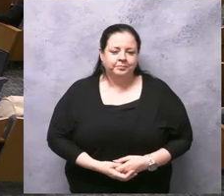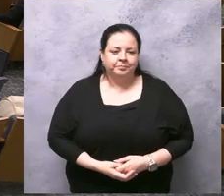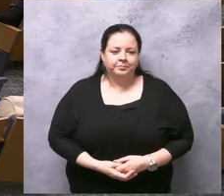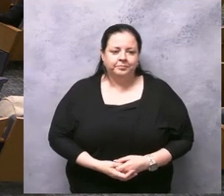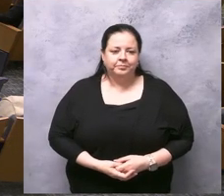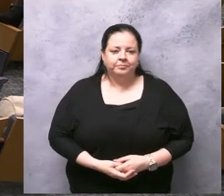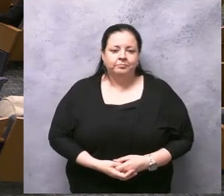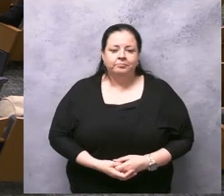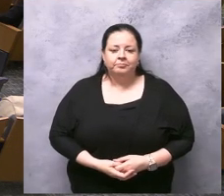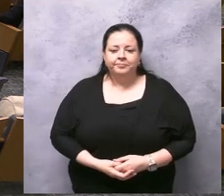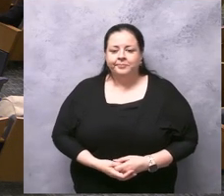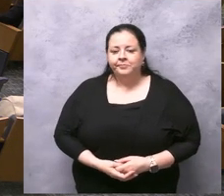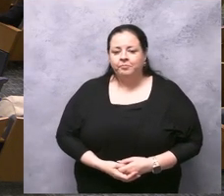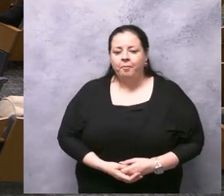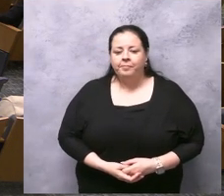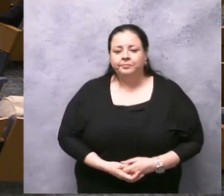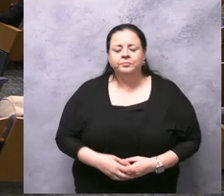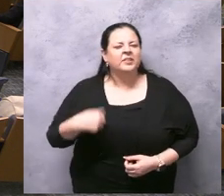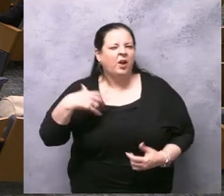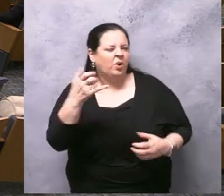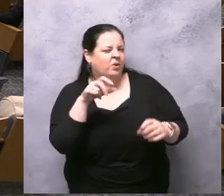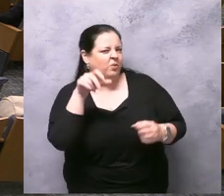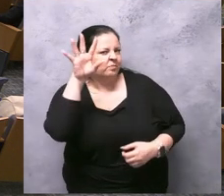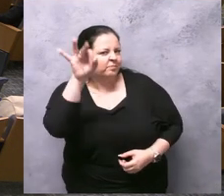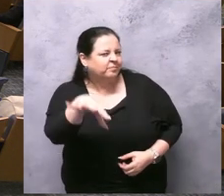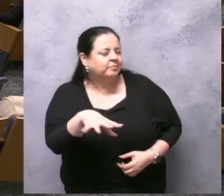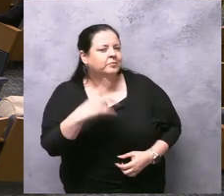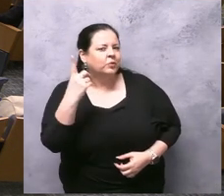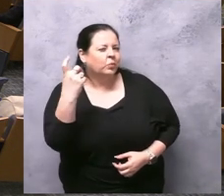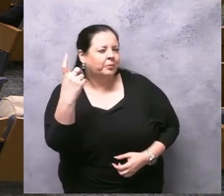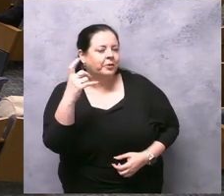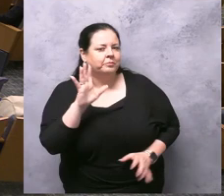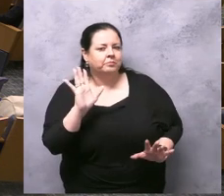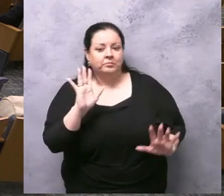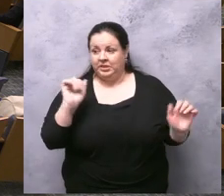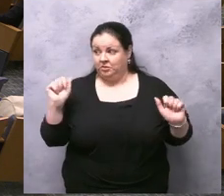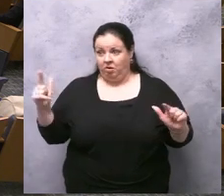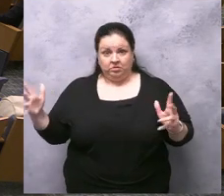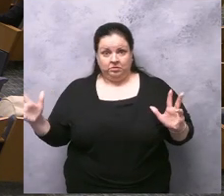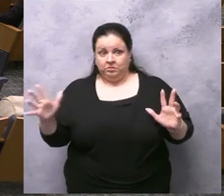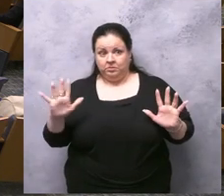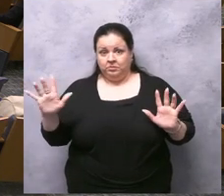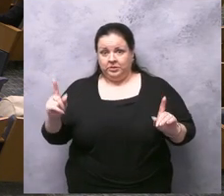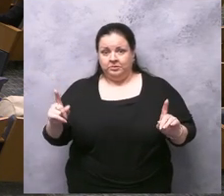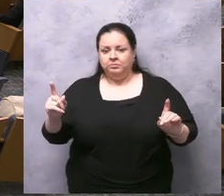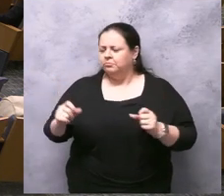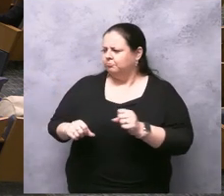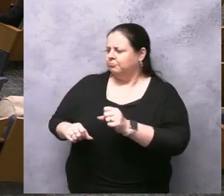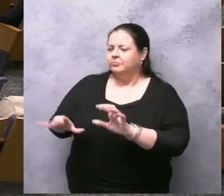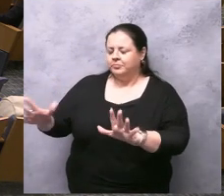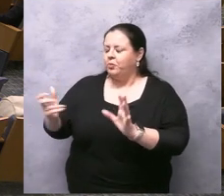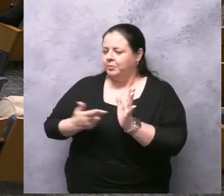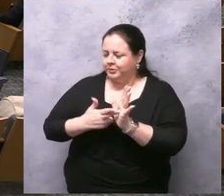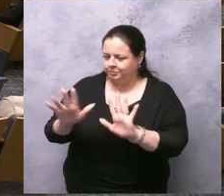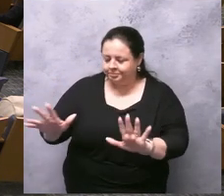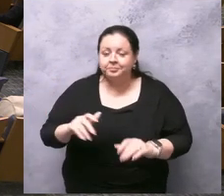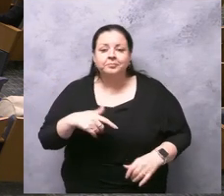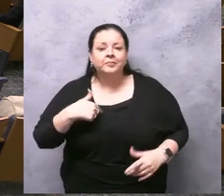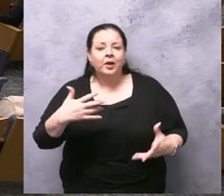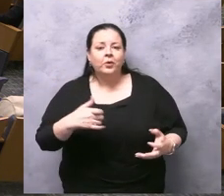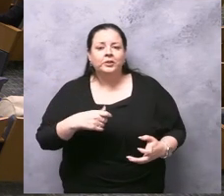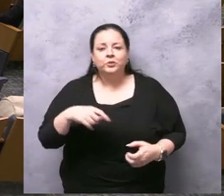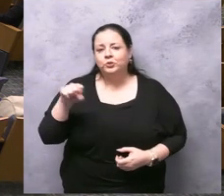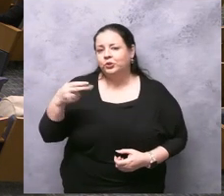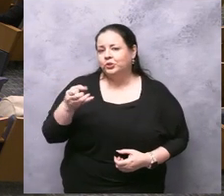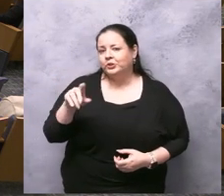Yes, go ahead, Natalie. I did want to make one more comment. That's all the committees, correct? That's correct. Okay, I want to make sure. I just wanted to give a shout out